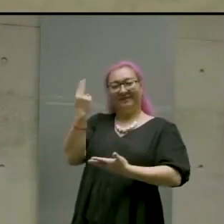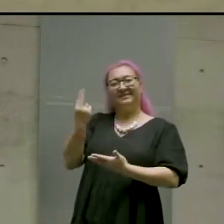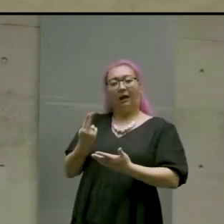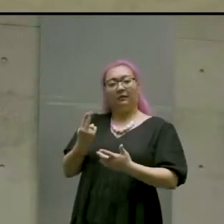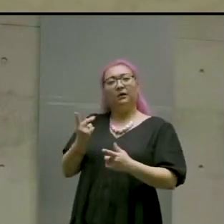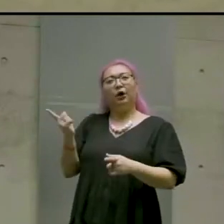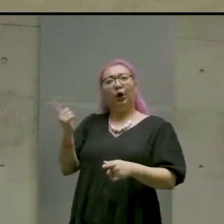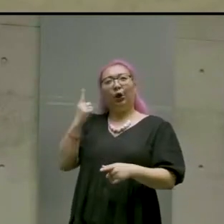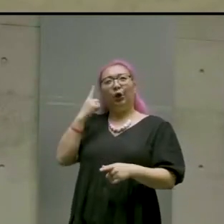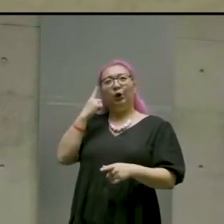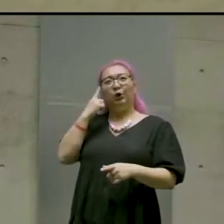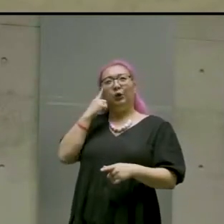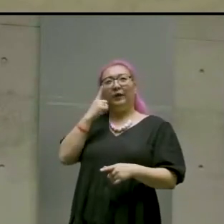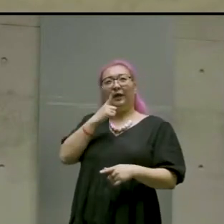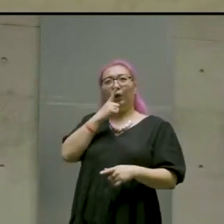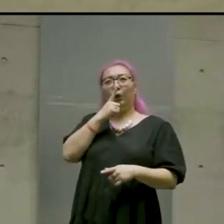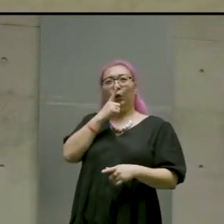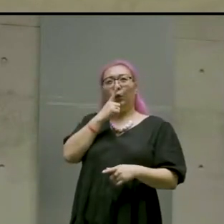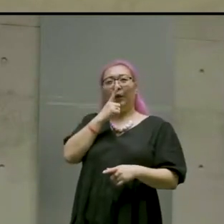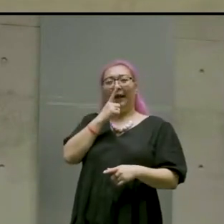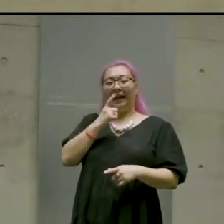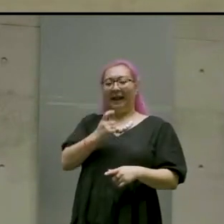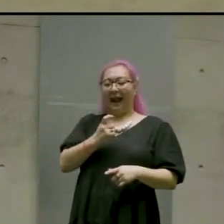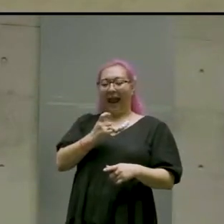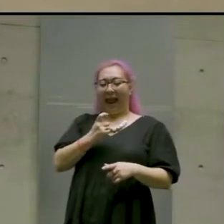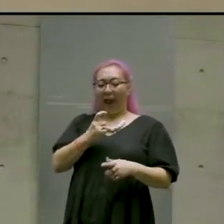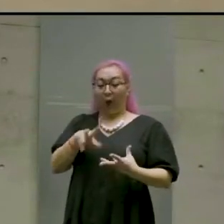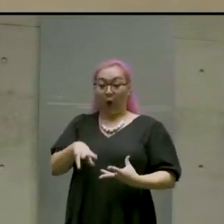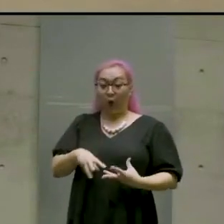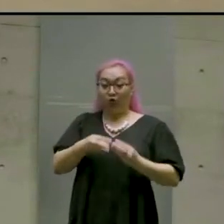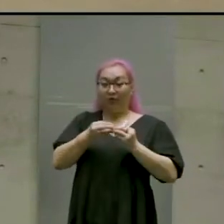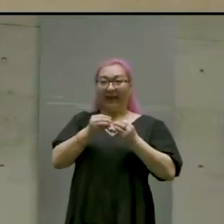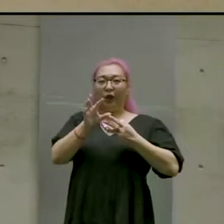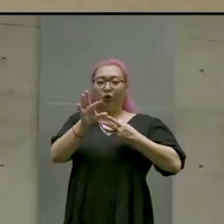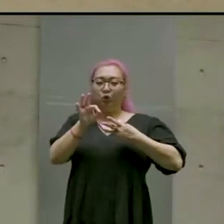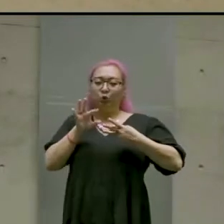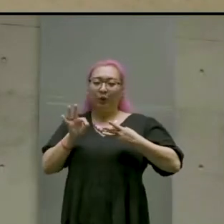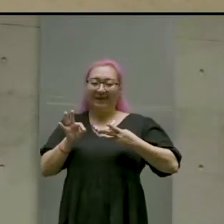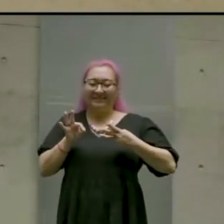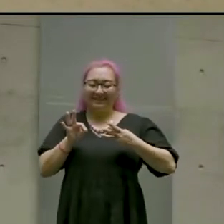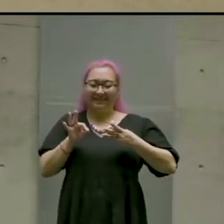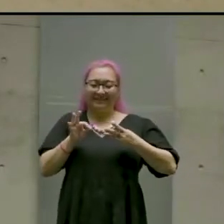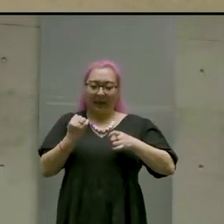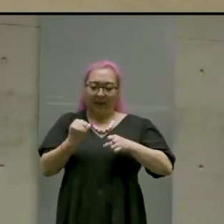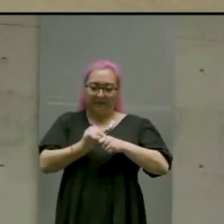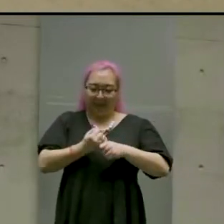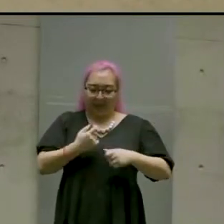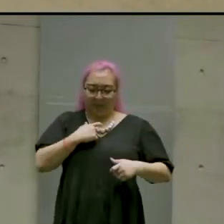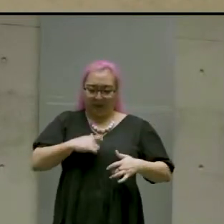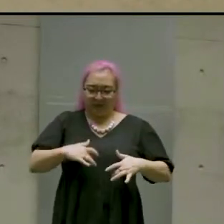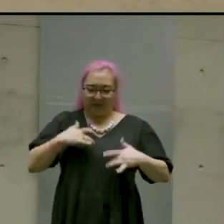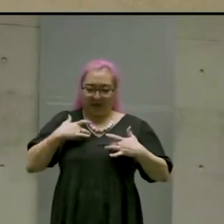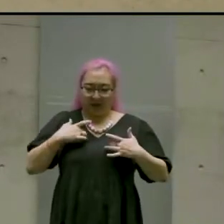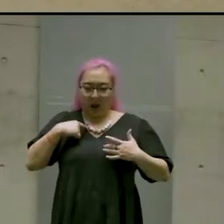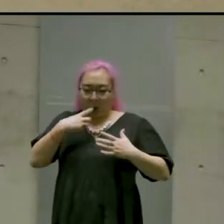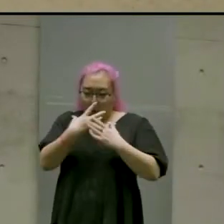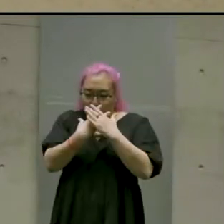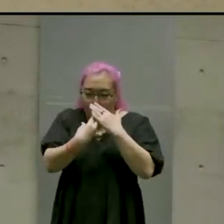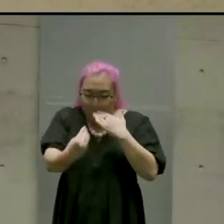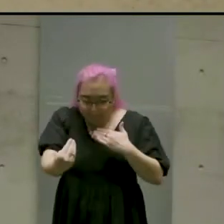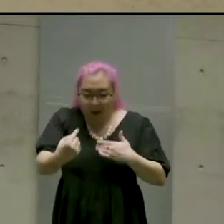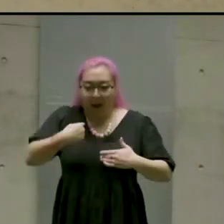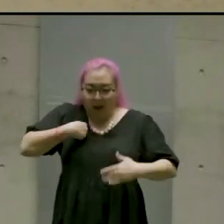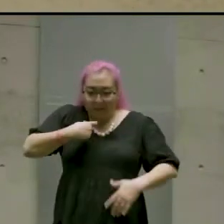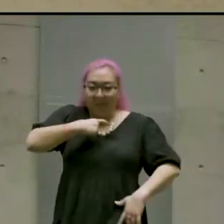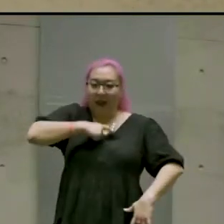they're playing as a character rather than necessarily just being themselves and thinking, what would I do in this situation? That's a